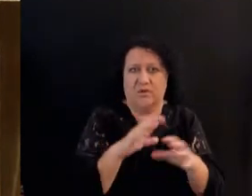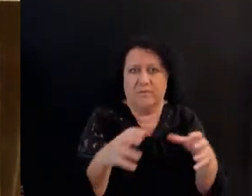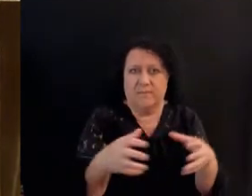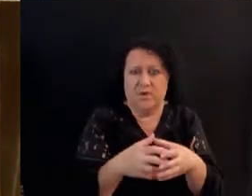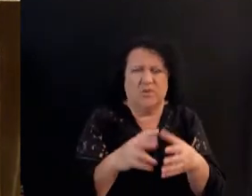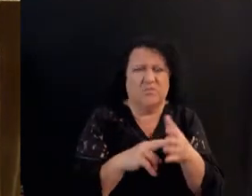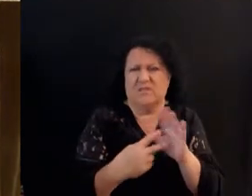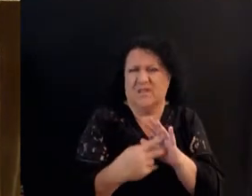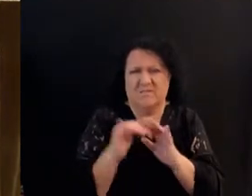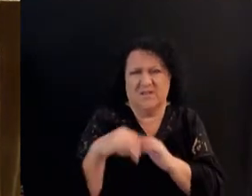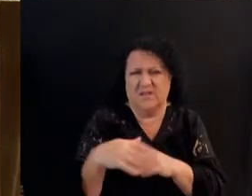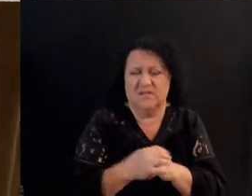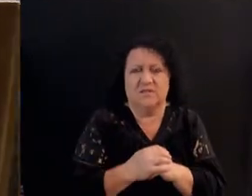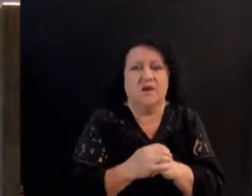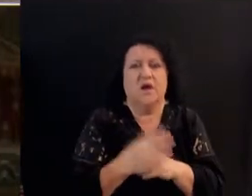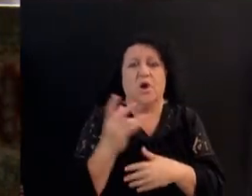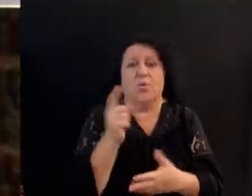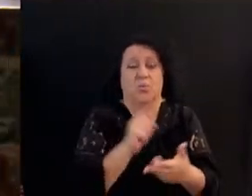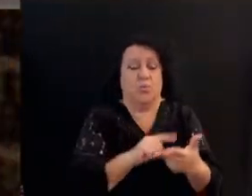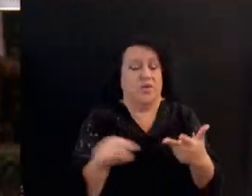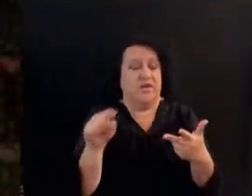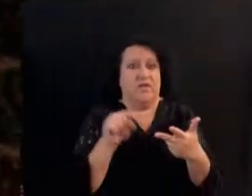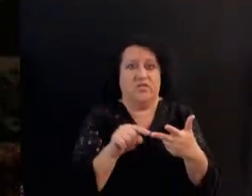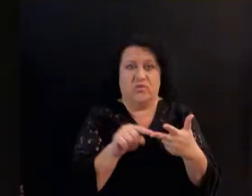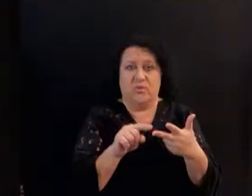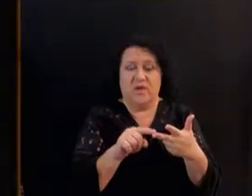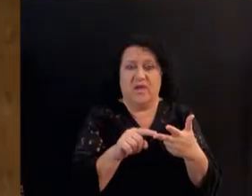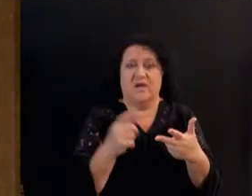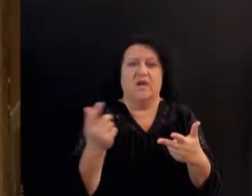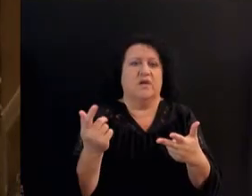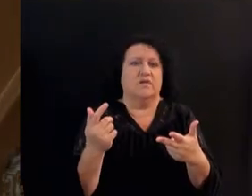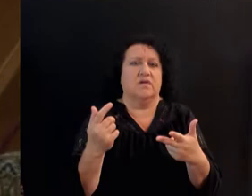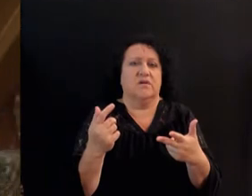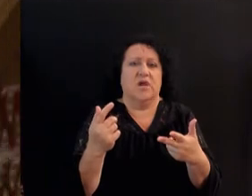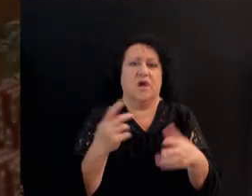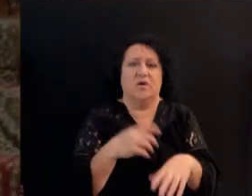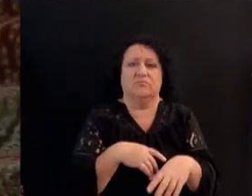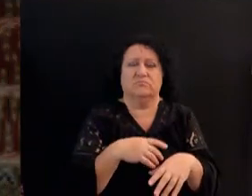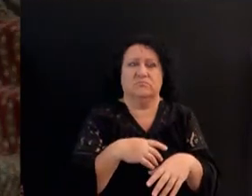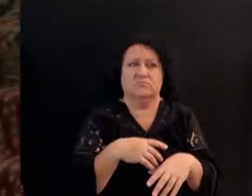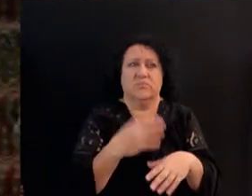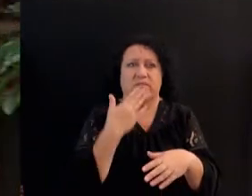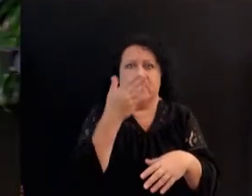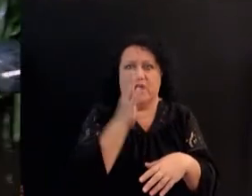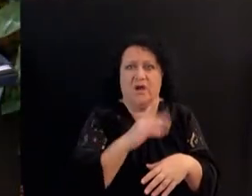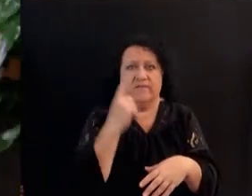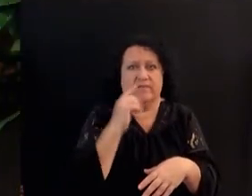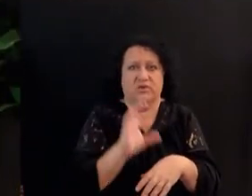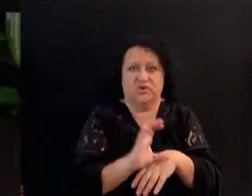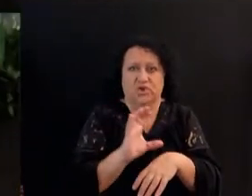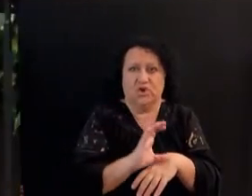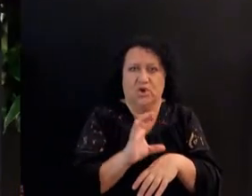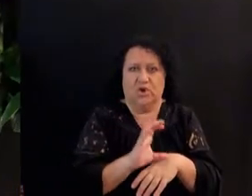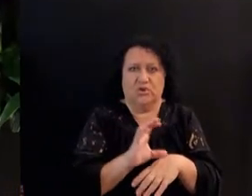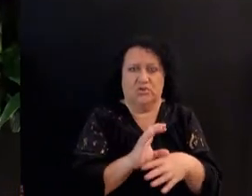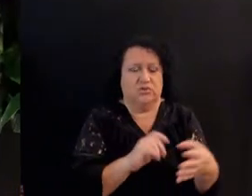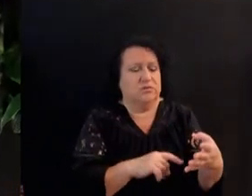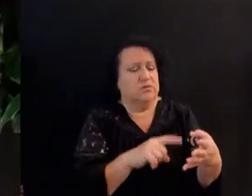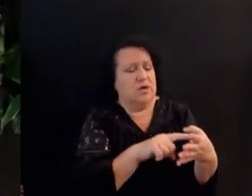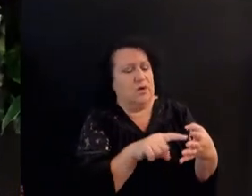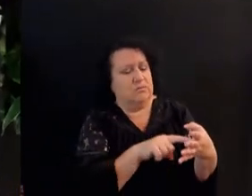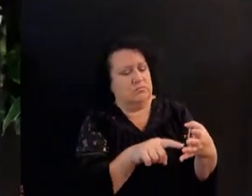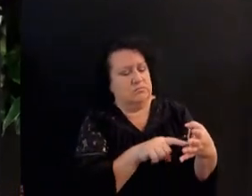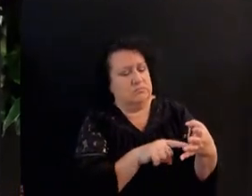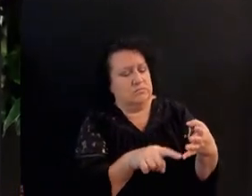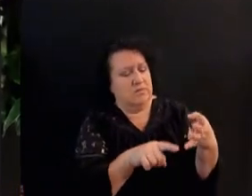yesterday. Week three is how do we thank God for his church, what it means to be part of the family of faith that he's called us to. Week four is thanking